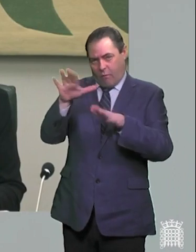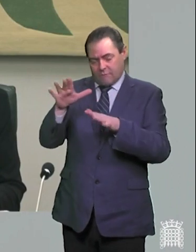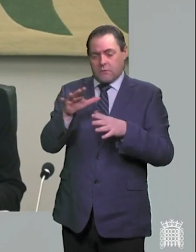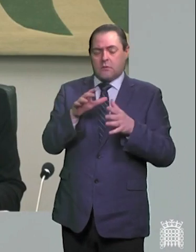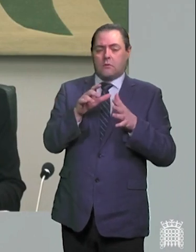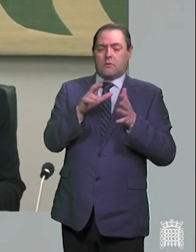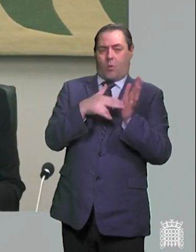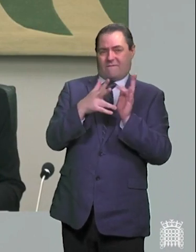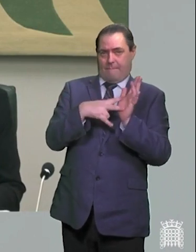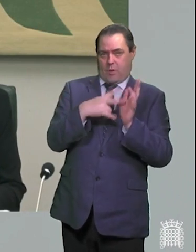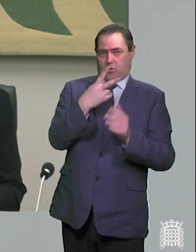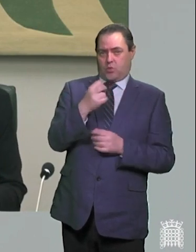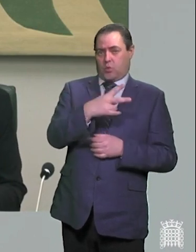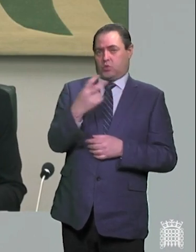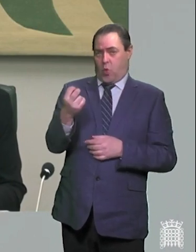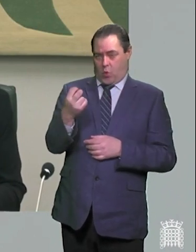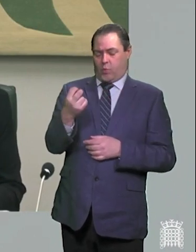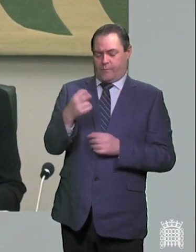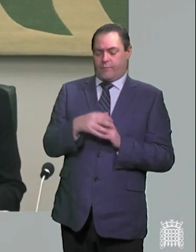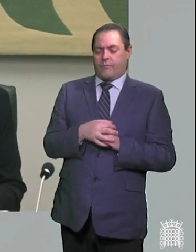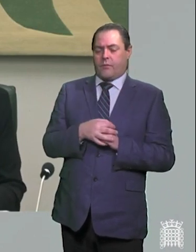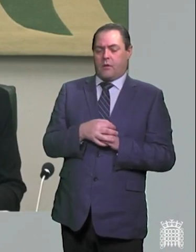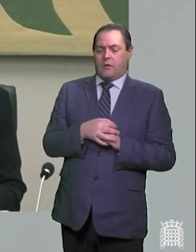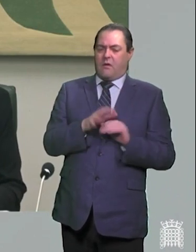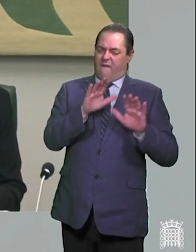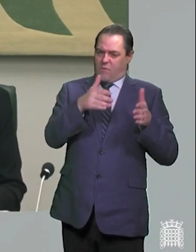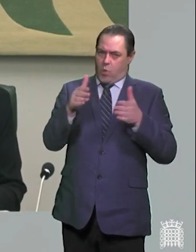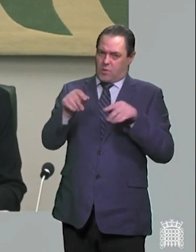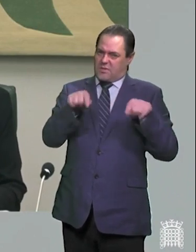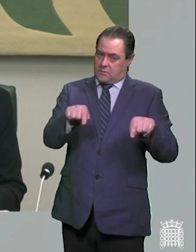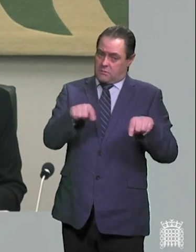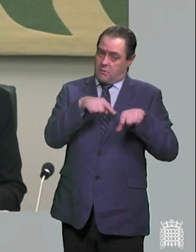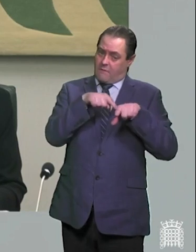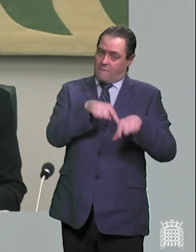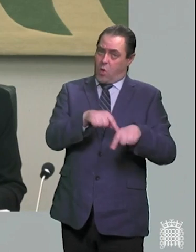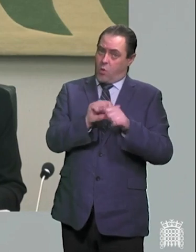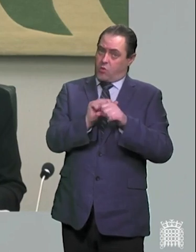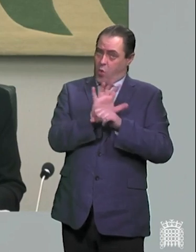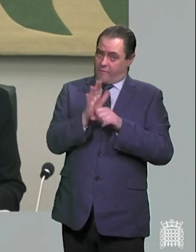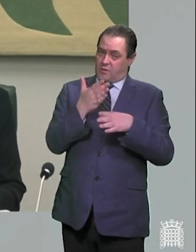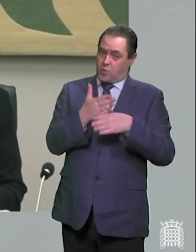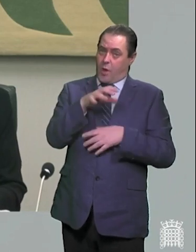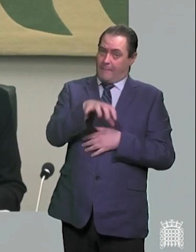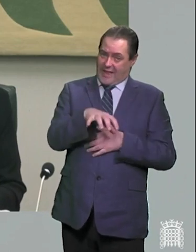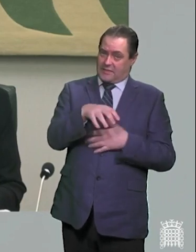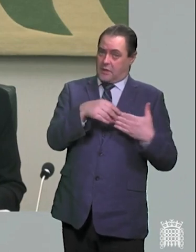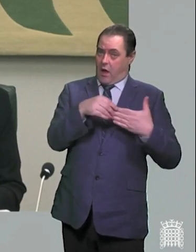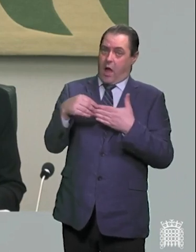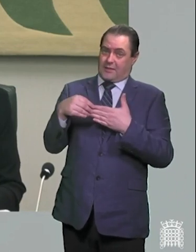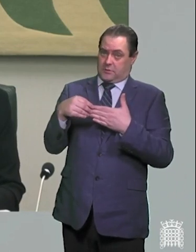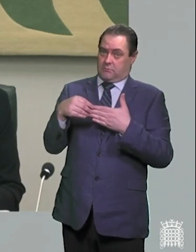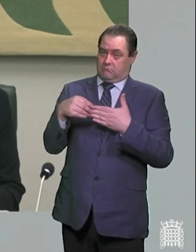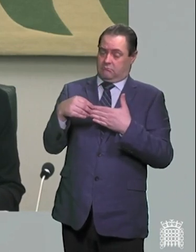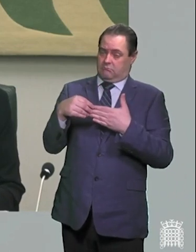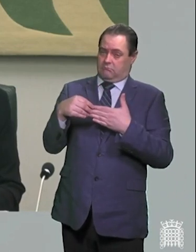2020. We'll primarily be focusing on these gatherings' compliance with the COVID workplace guidance in place